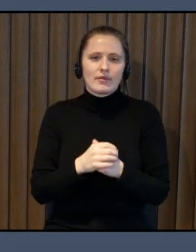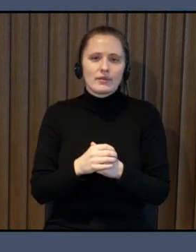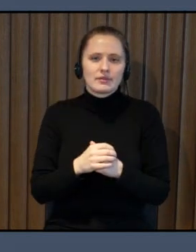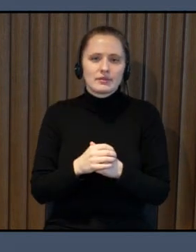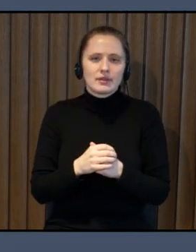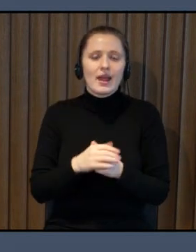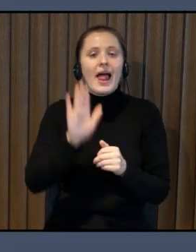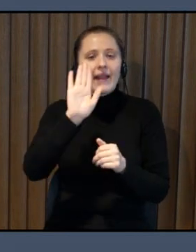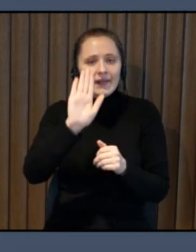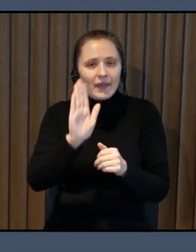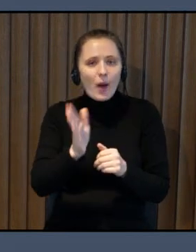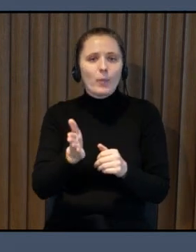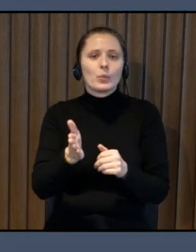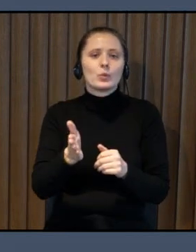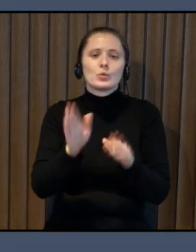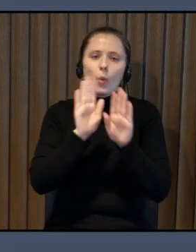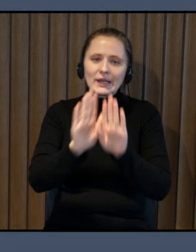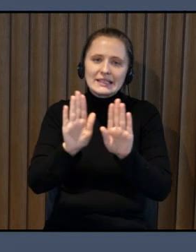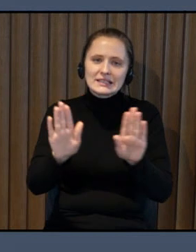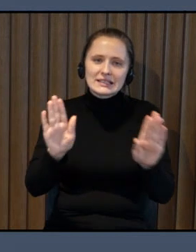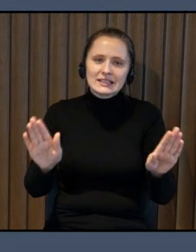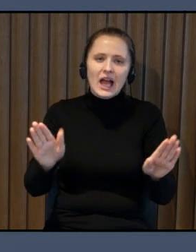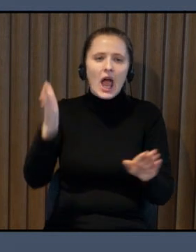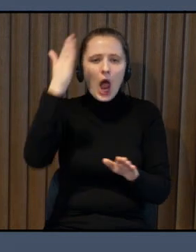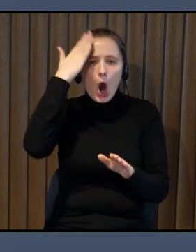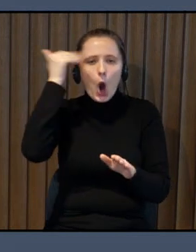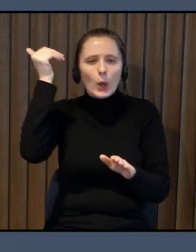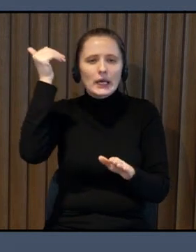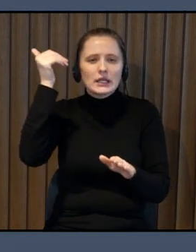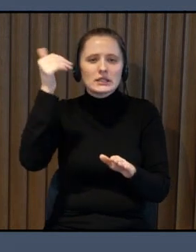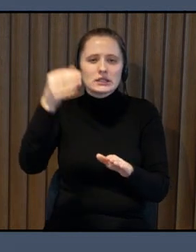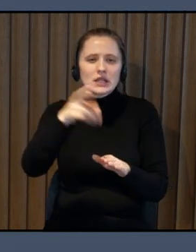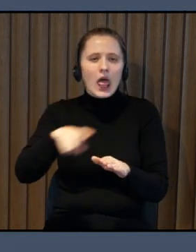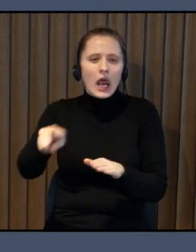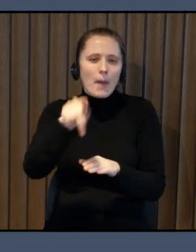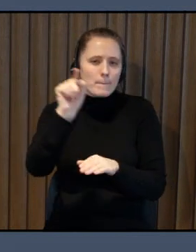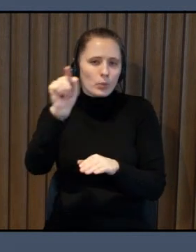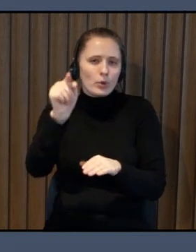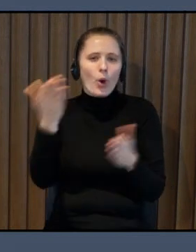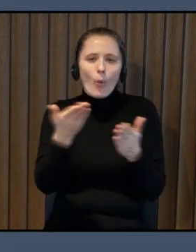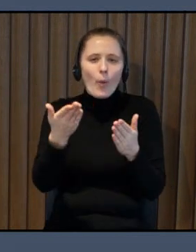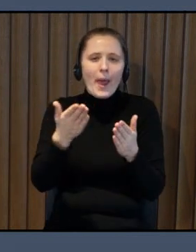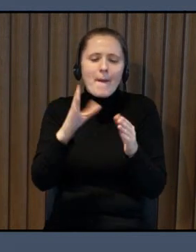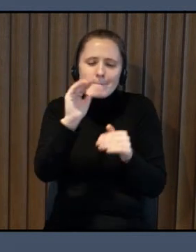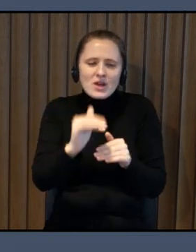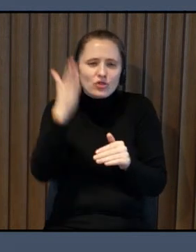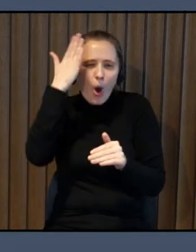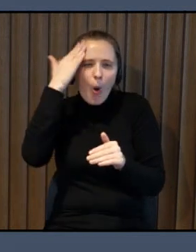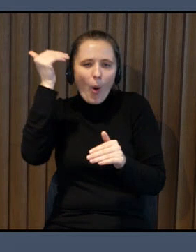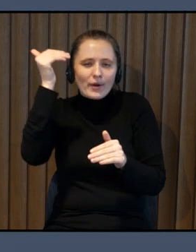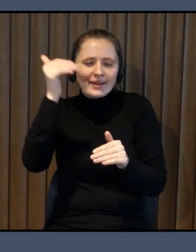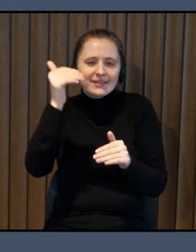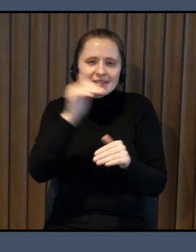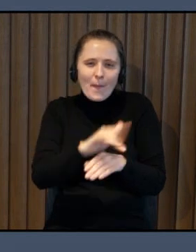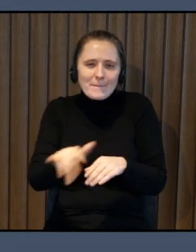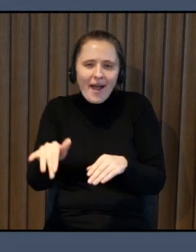imagine myself doing anything without it. Whether this is an exhibition in the Republic of Korea,